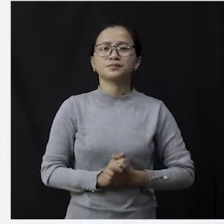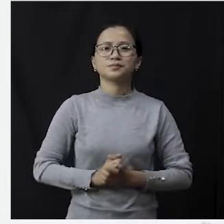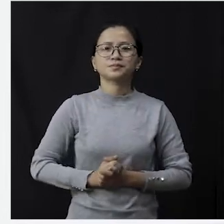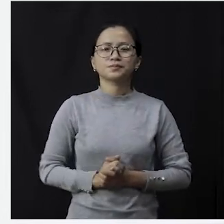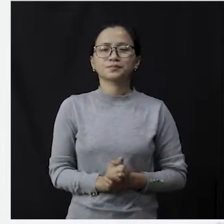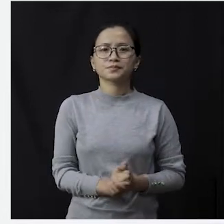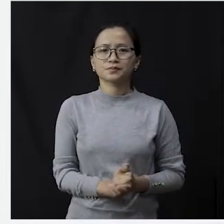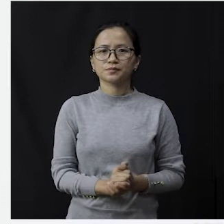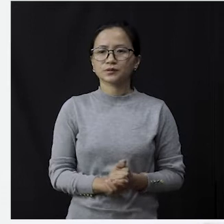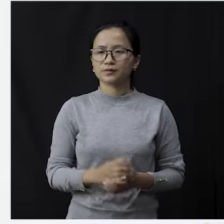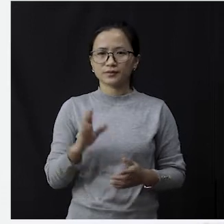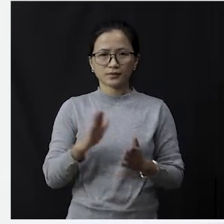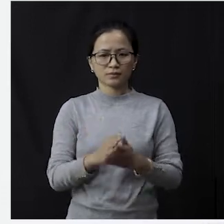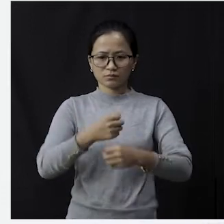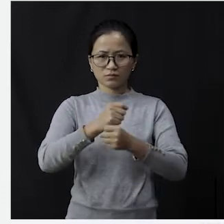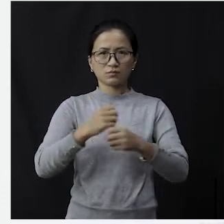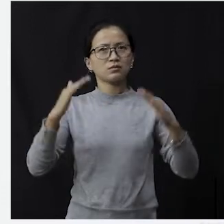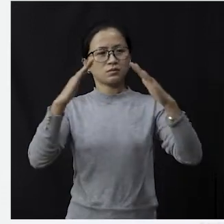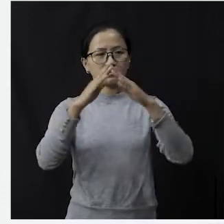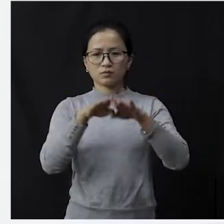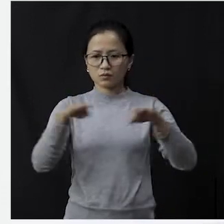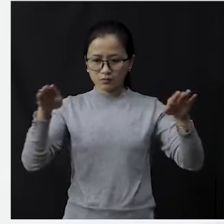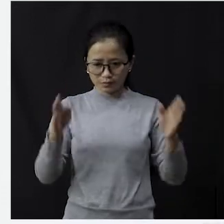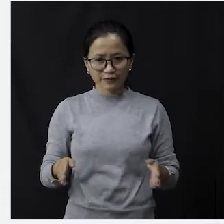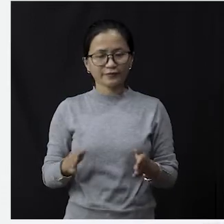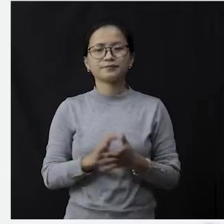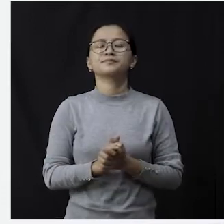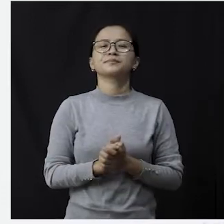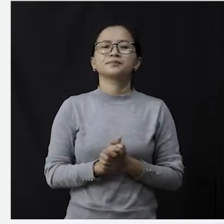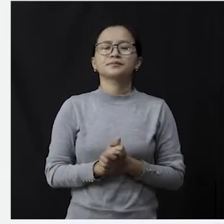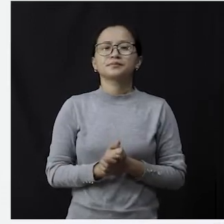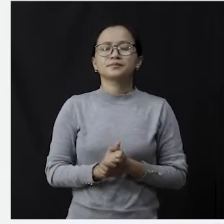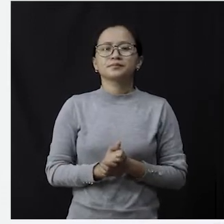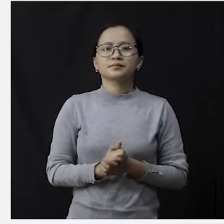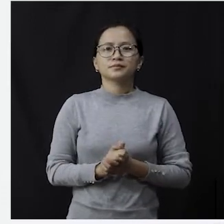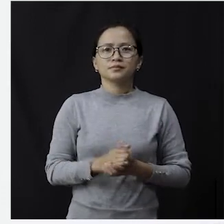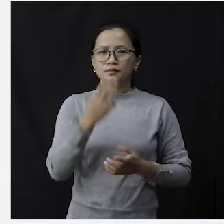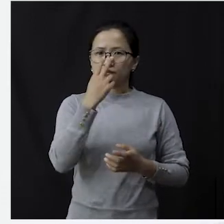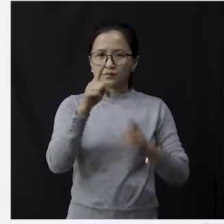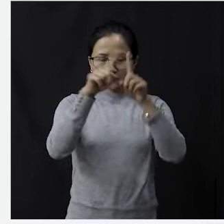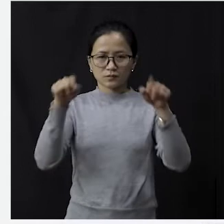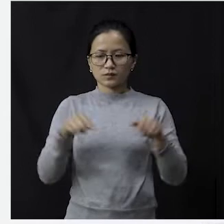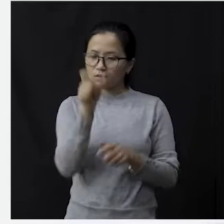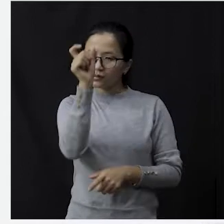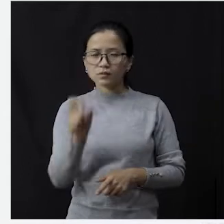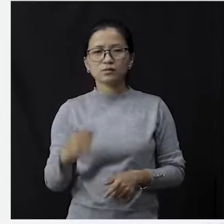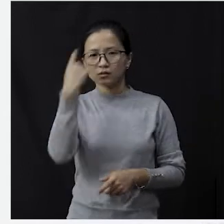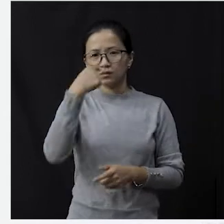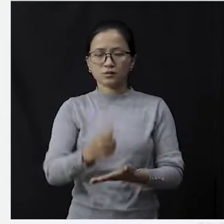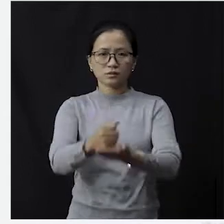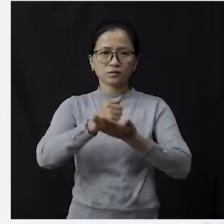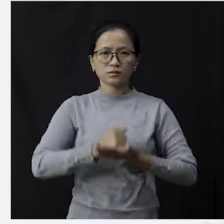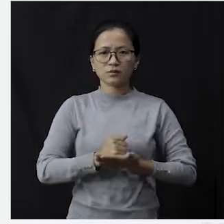helpers. So a carpenter, you can see here a carpenter. A carpenter is a person who